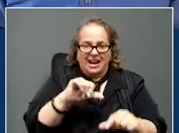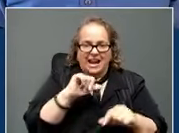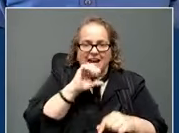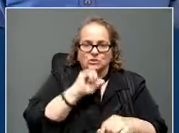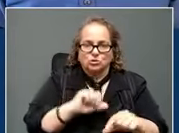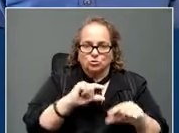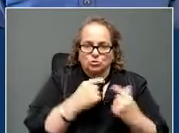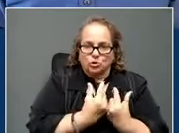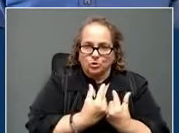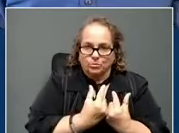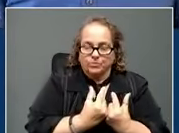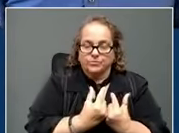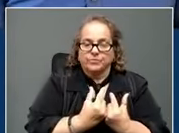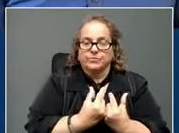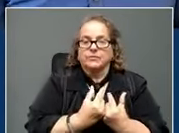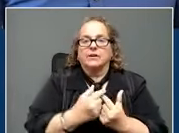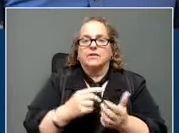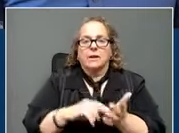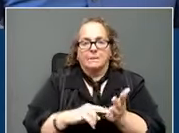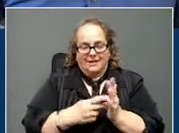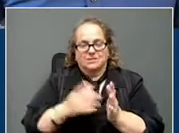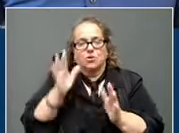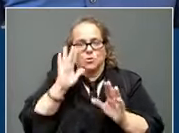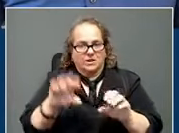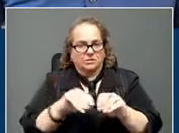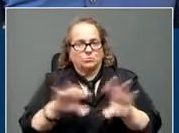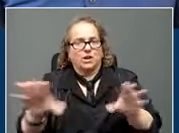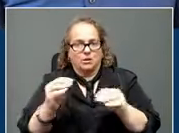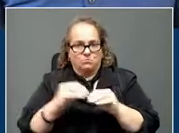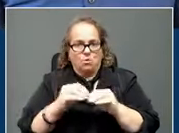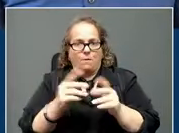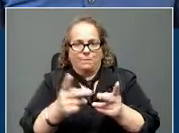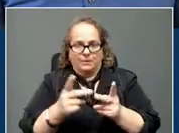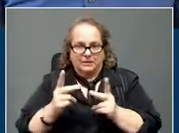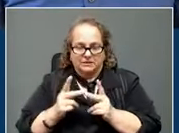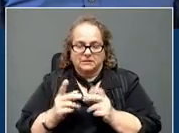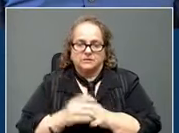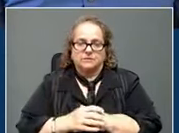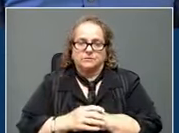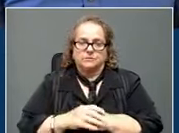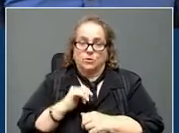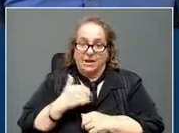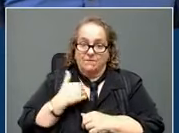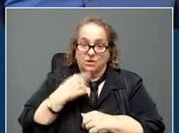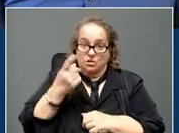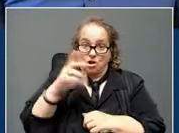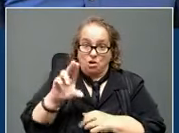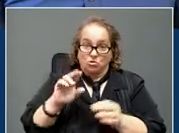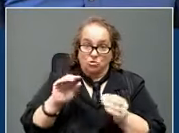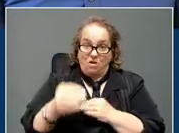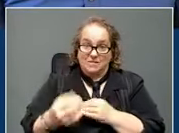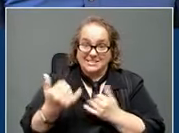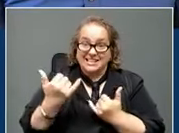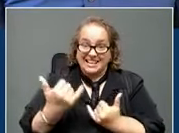access to Pfizer as we go forward. We have doctor's offices have now been eligible just